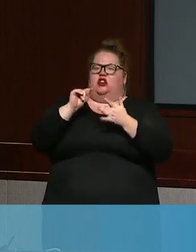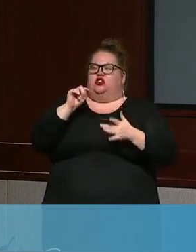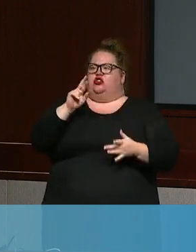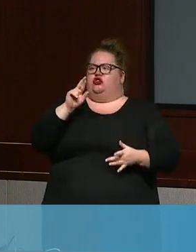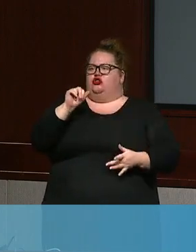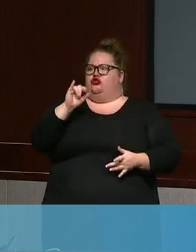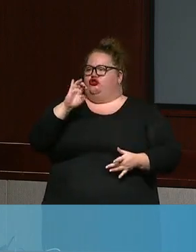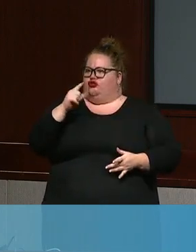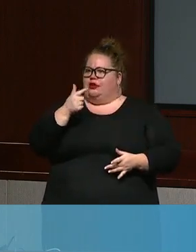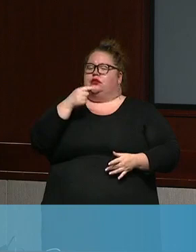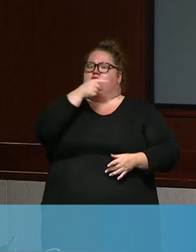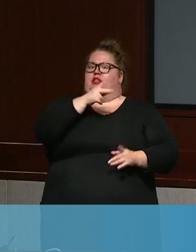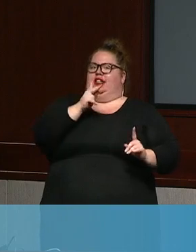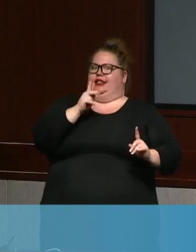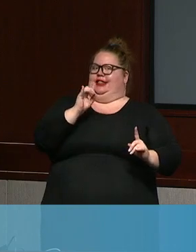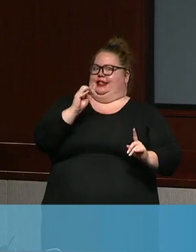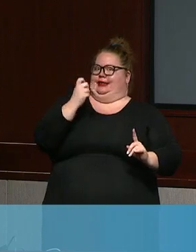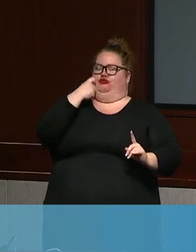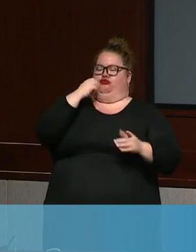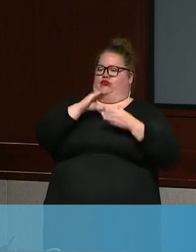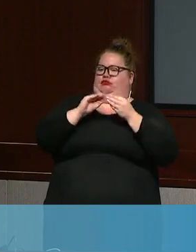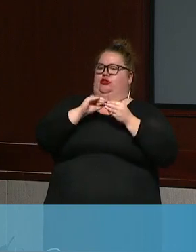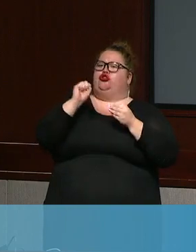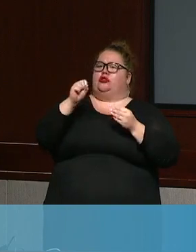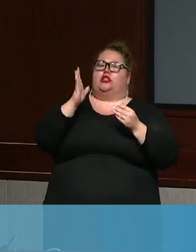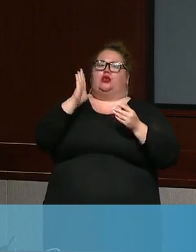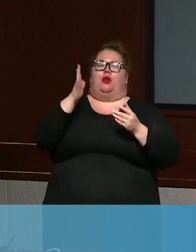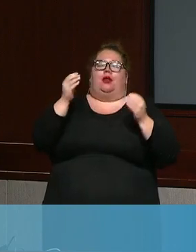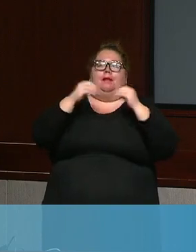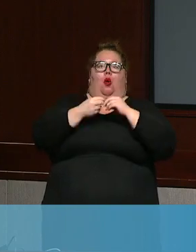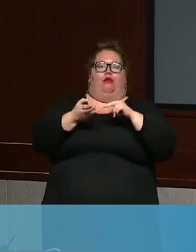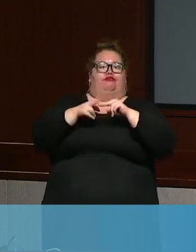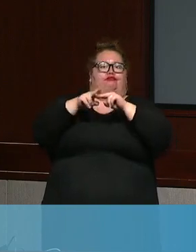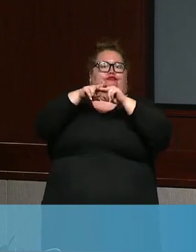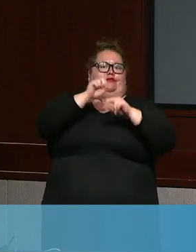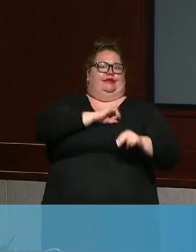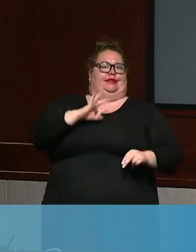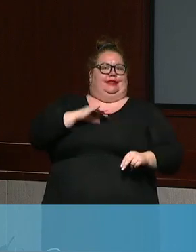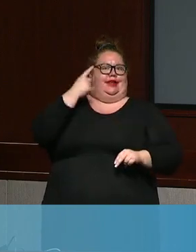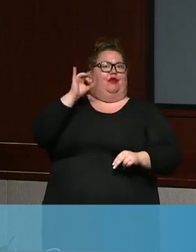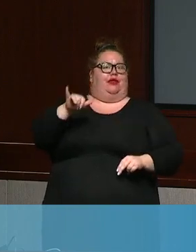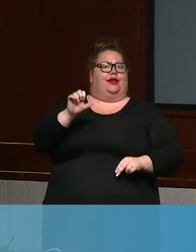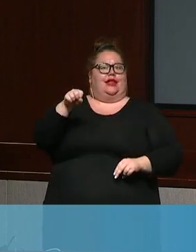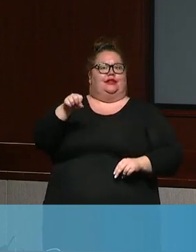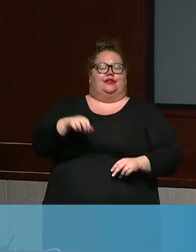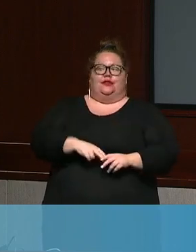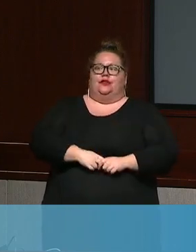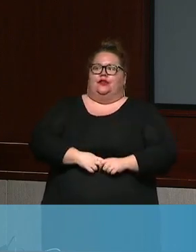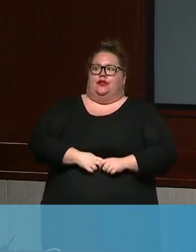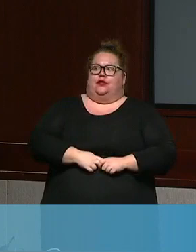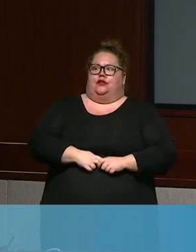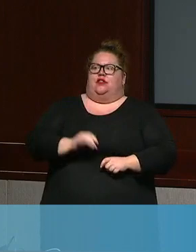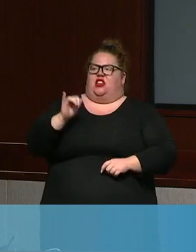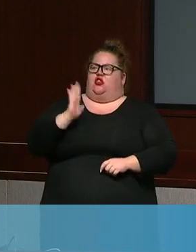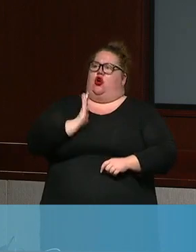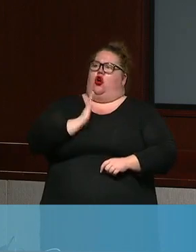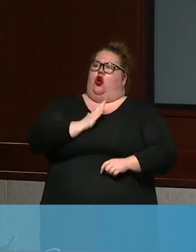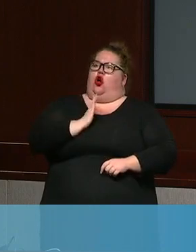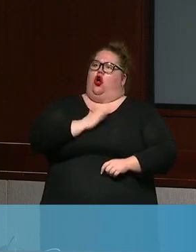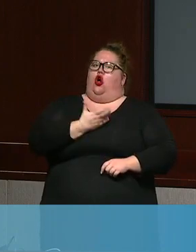trying to find that's right for this. That's what they're talking about. So, yeah, we are, that does happen by our own team here.